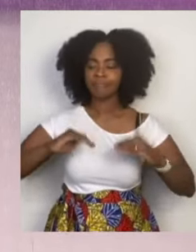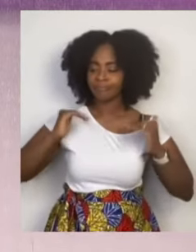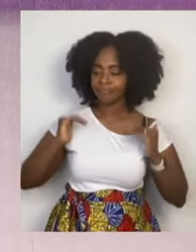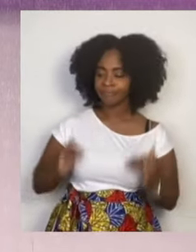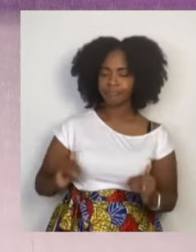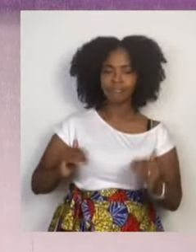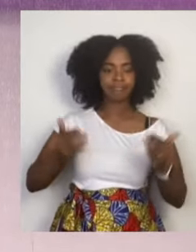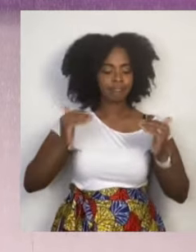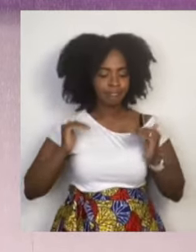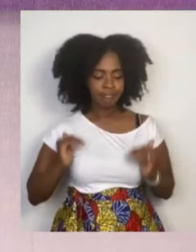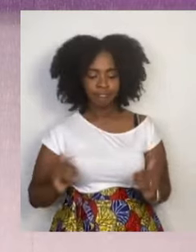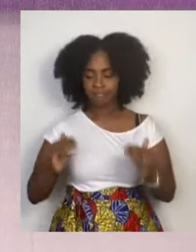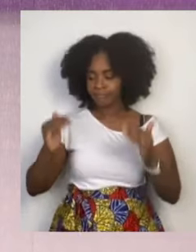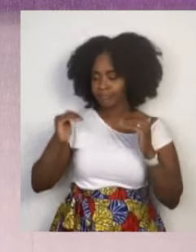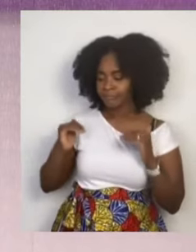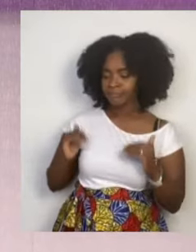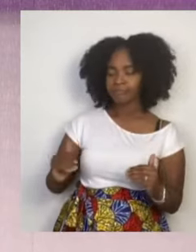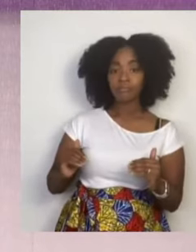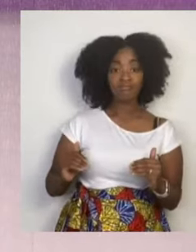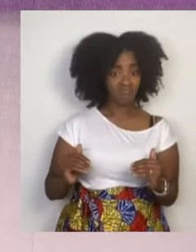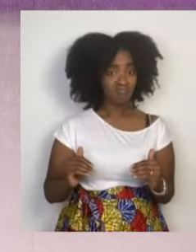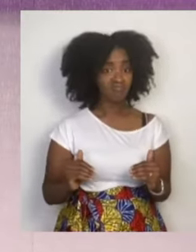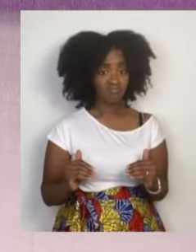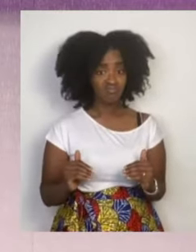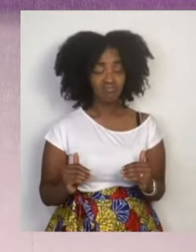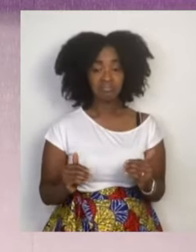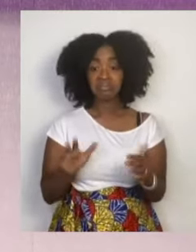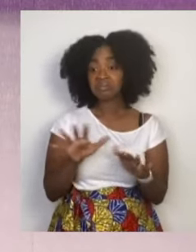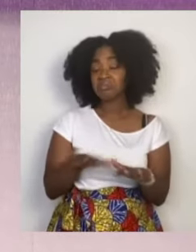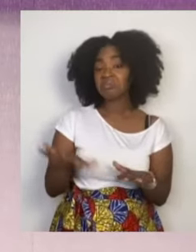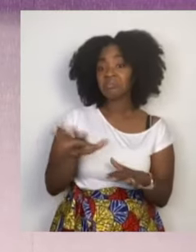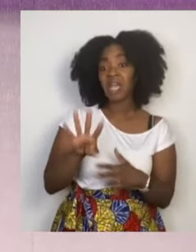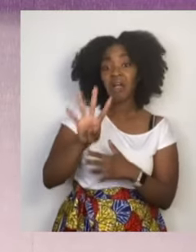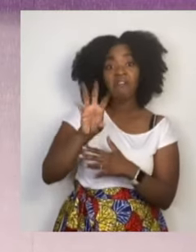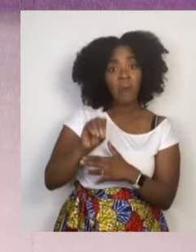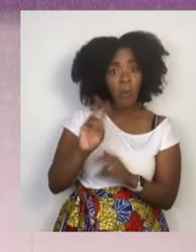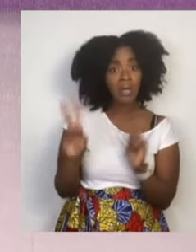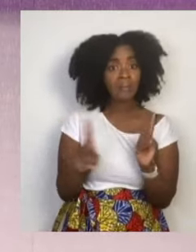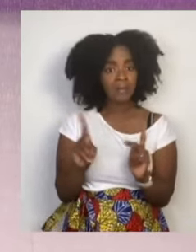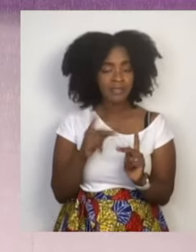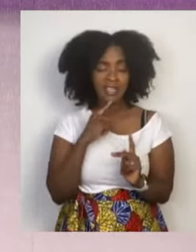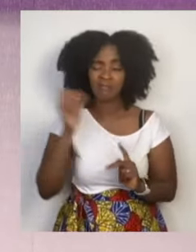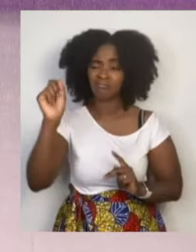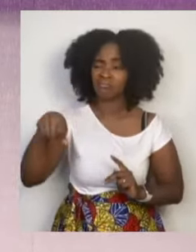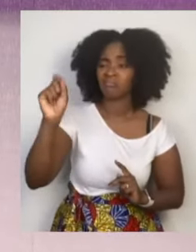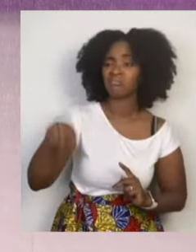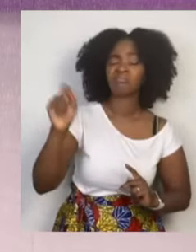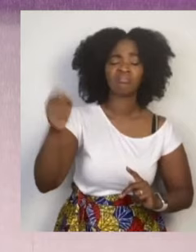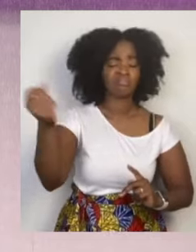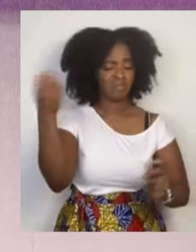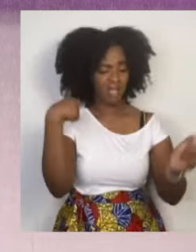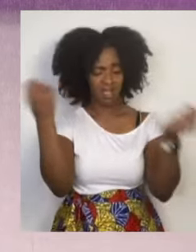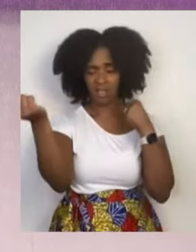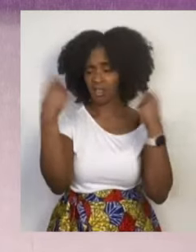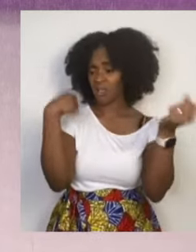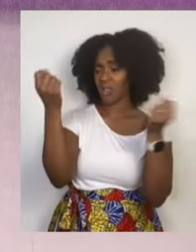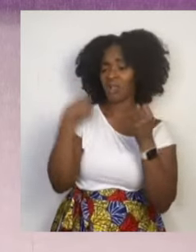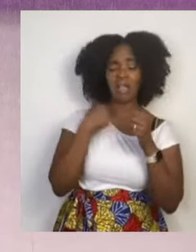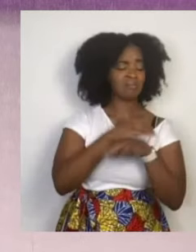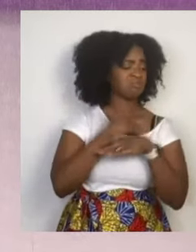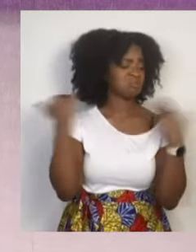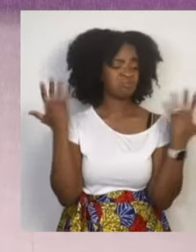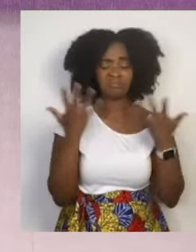It is. It's about 40 of y'all. I'm thankful for the 40 of y'all who have made up in your mind